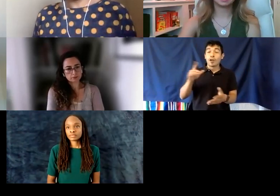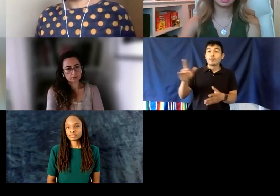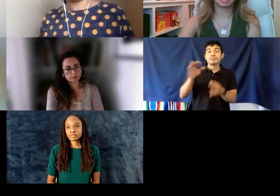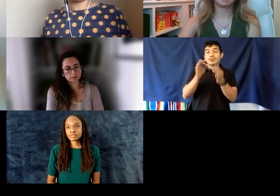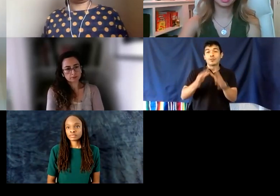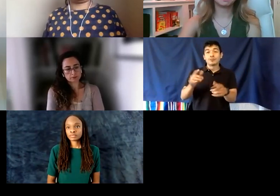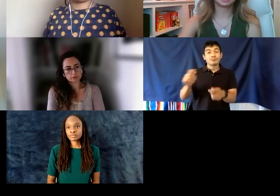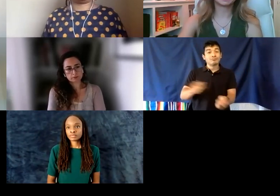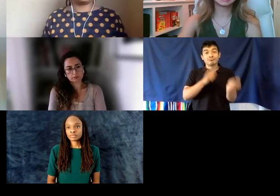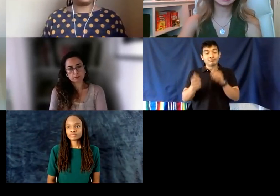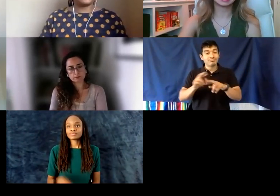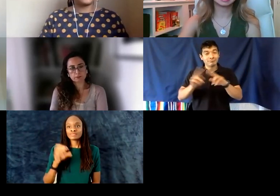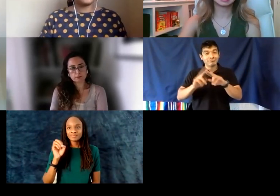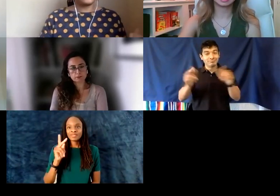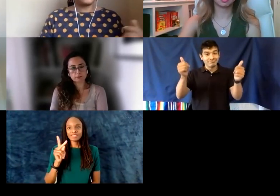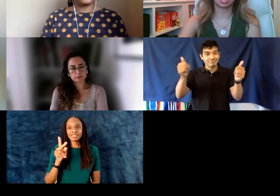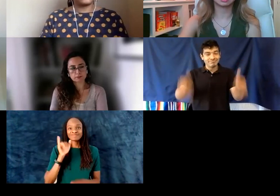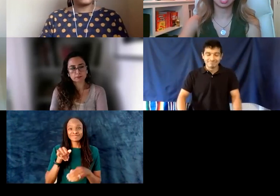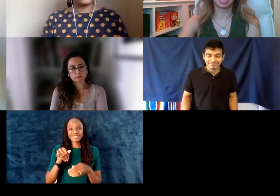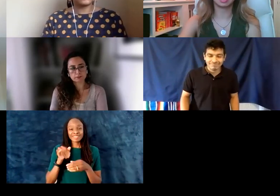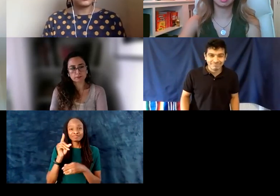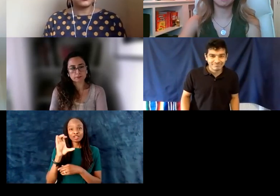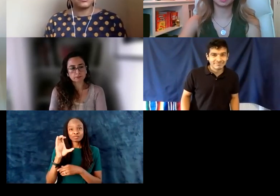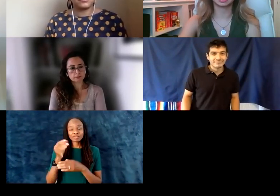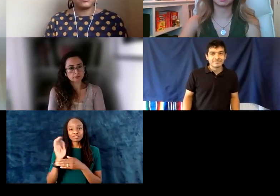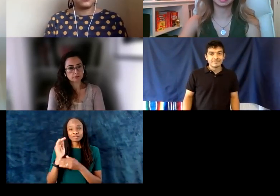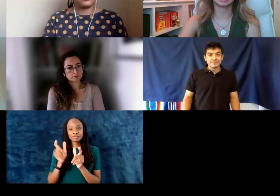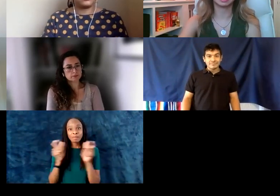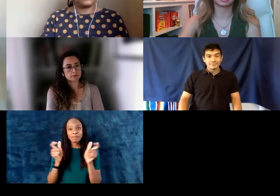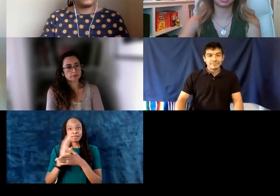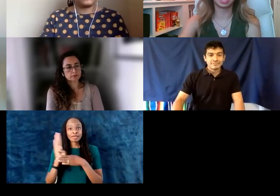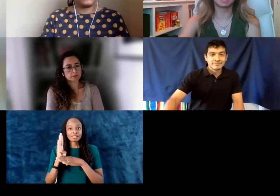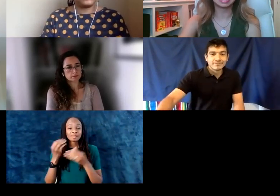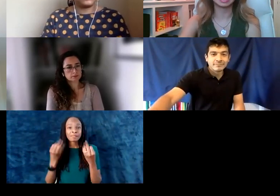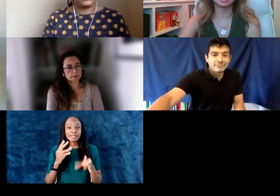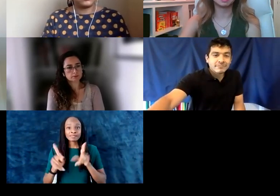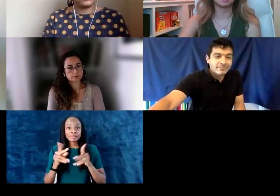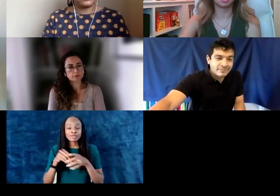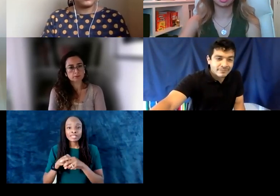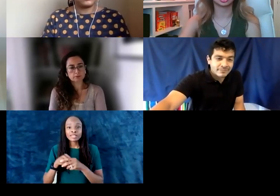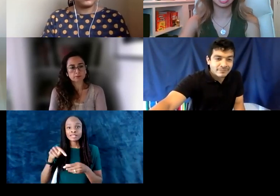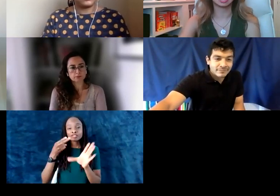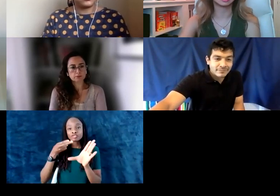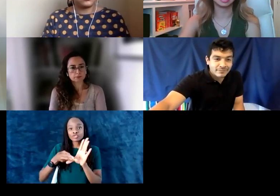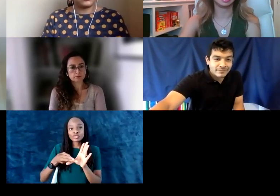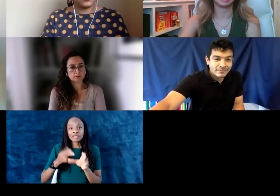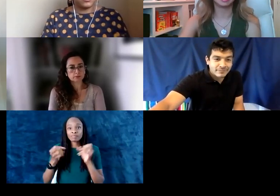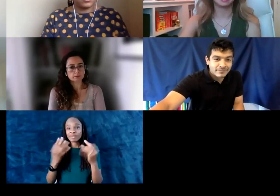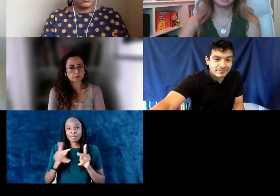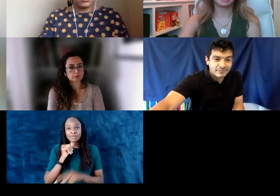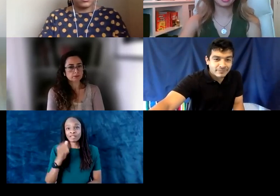seem to be pretty big business, and still a lot of participants in this survey, many ND people, are just not